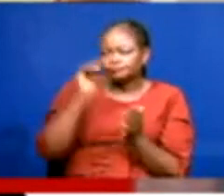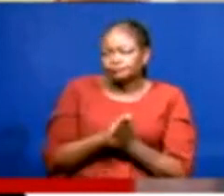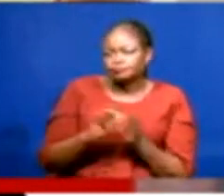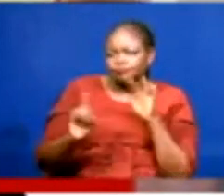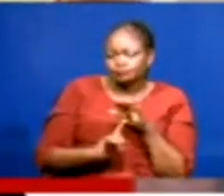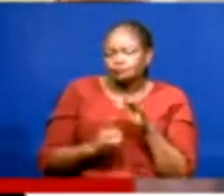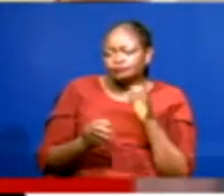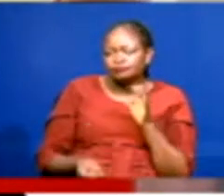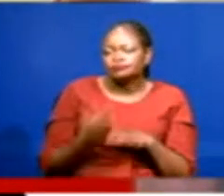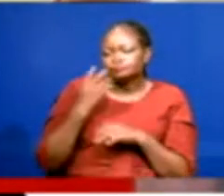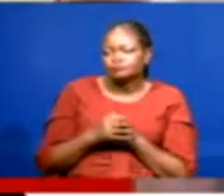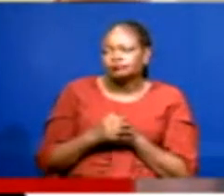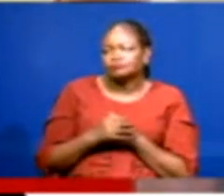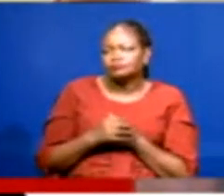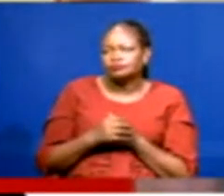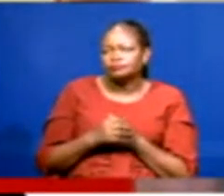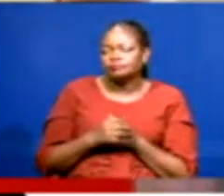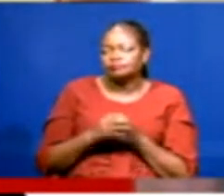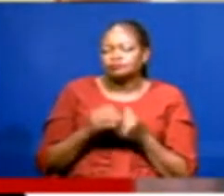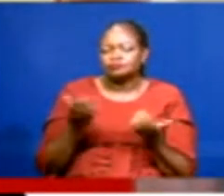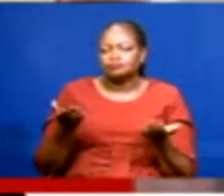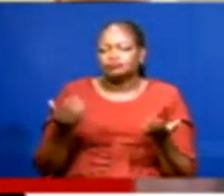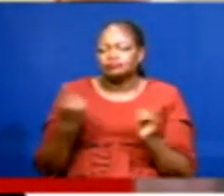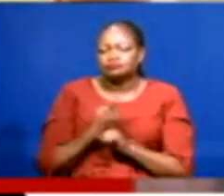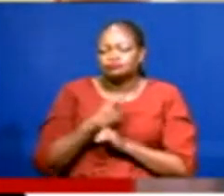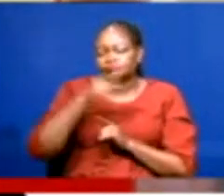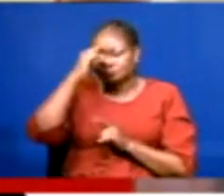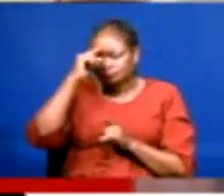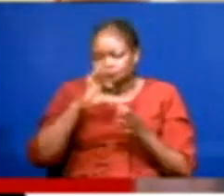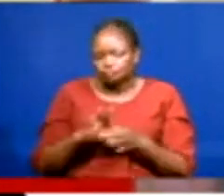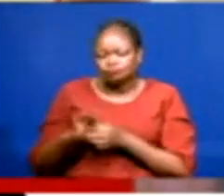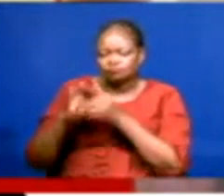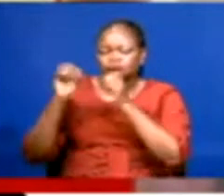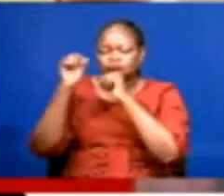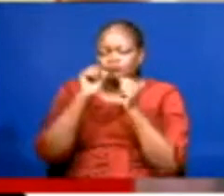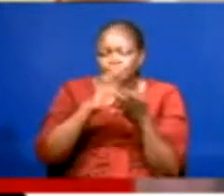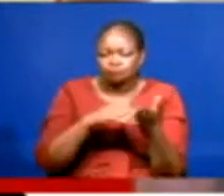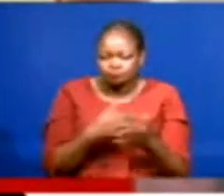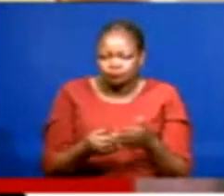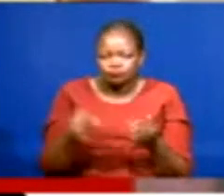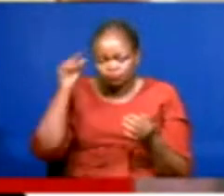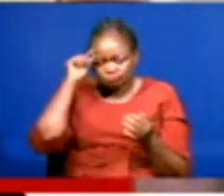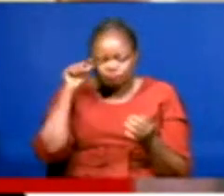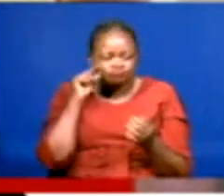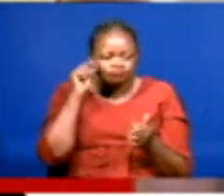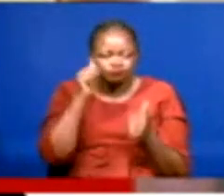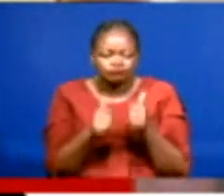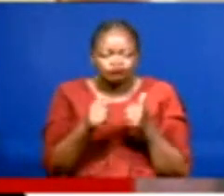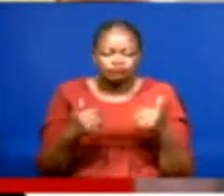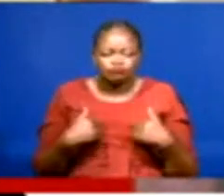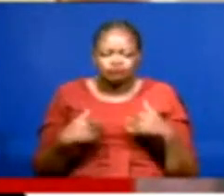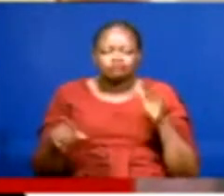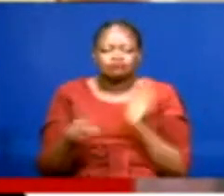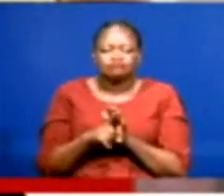has established and launched the Intergovernmental Coordination Structure on Gender, which has a legal mandate